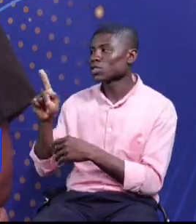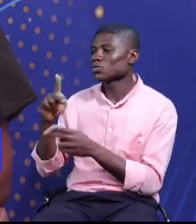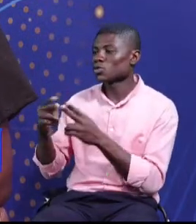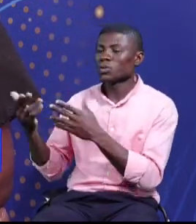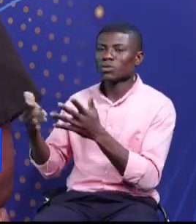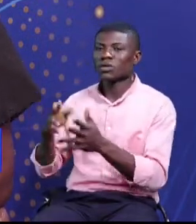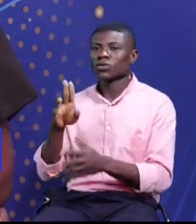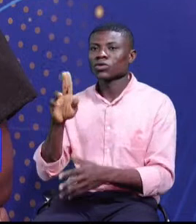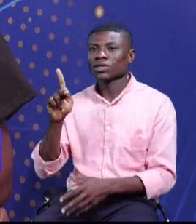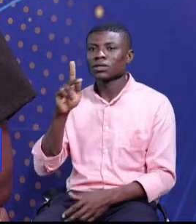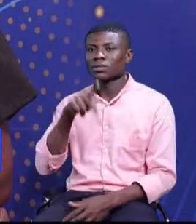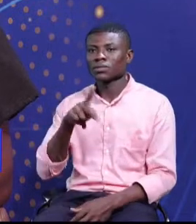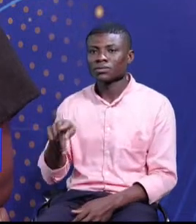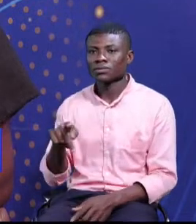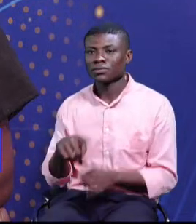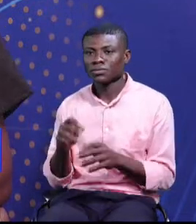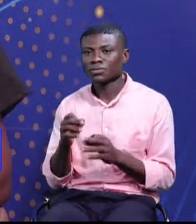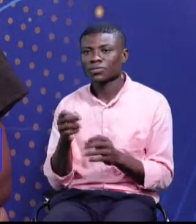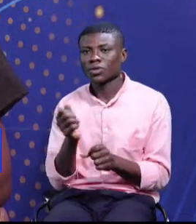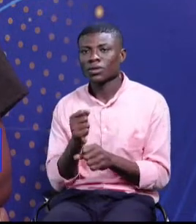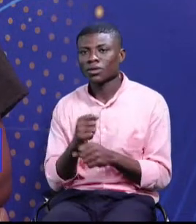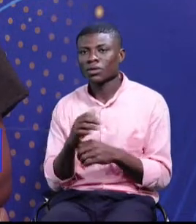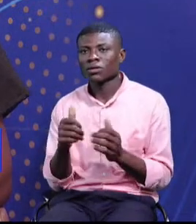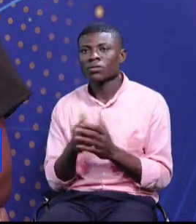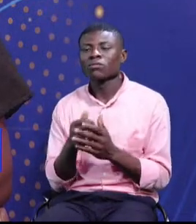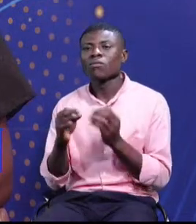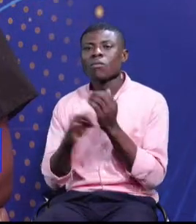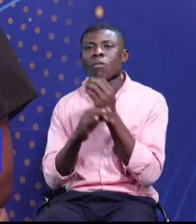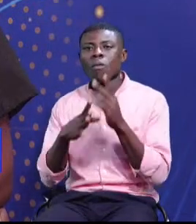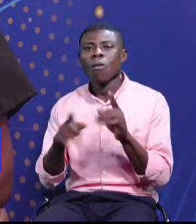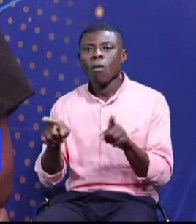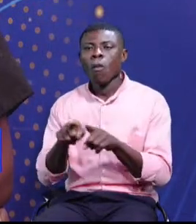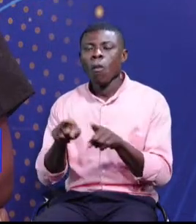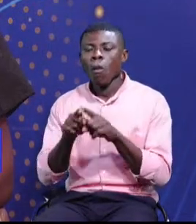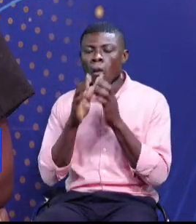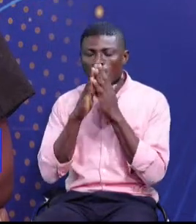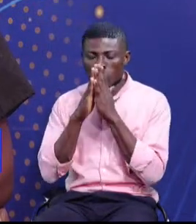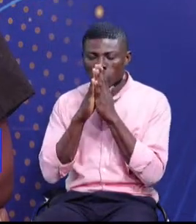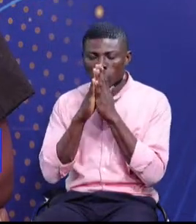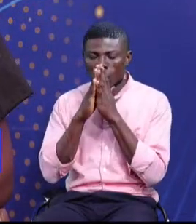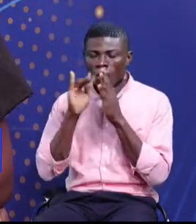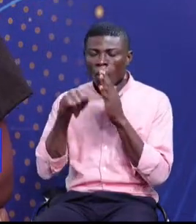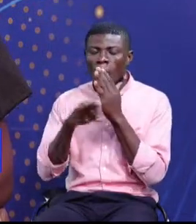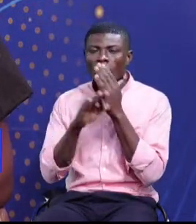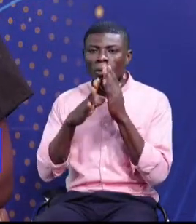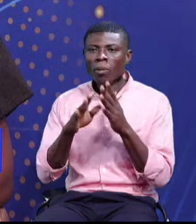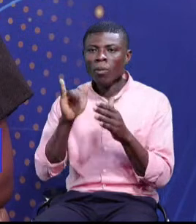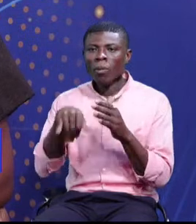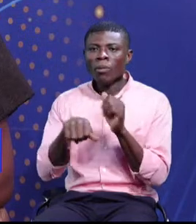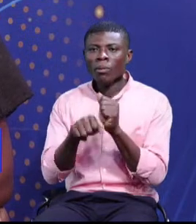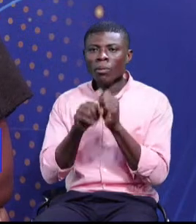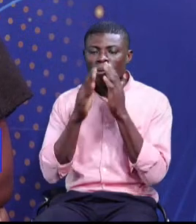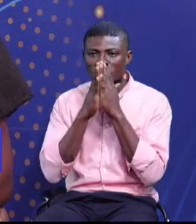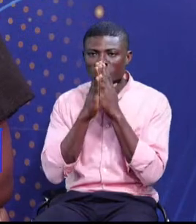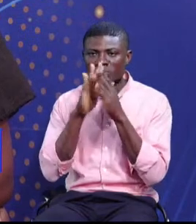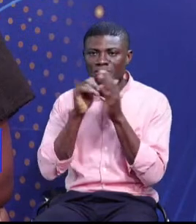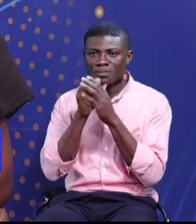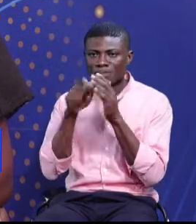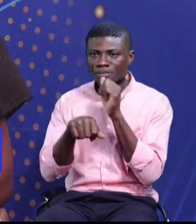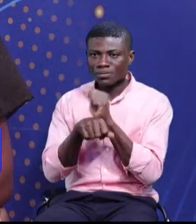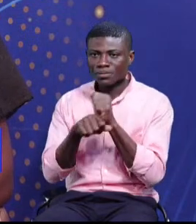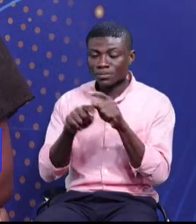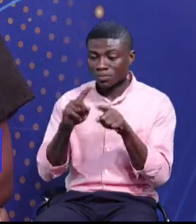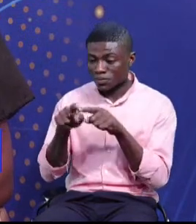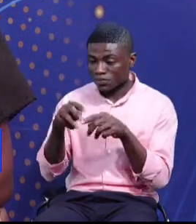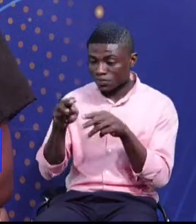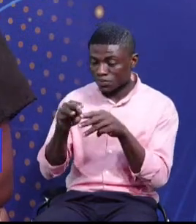issue is that if you're coming in and you're maybe you've partnered with a foreigner, for example, and that foreigner has invested a certain amount of money into your business, but then the